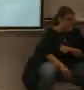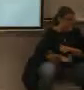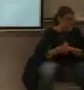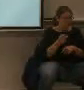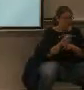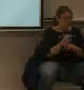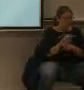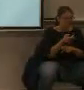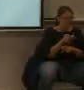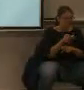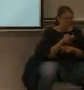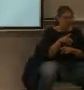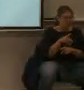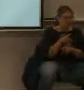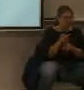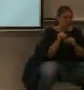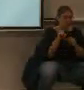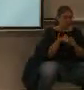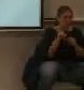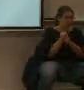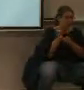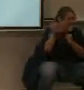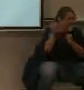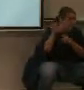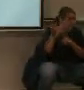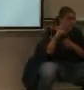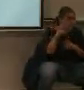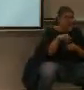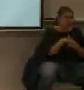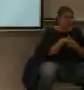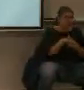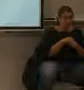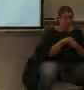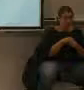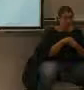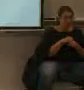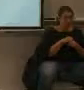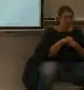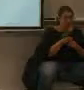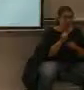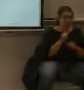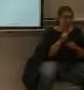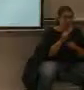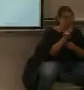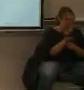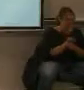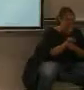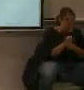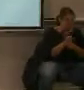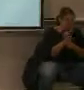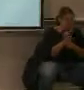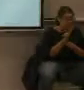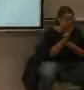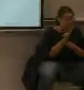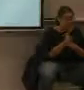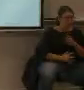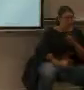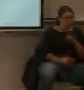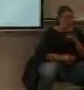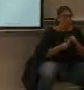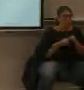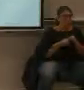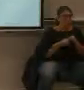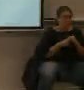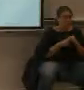out these compounds were being put into the mountains or up into the Arctic. Added to that